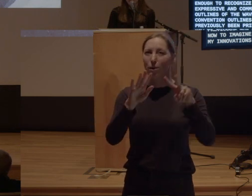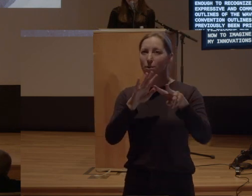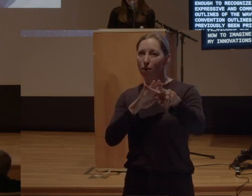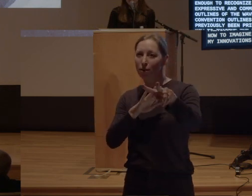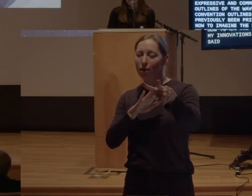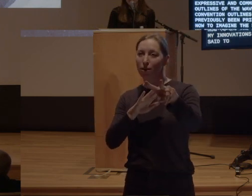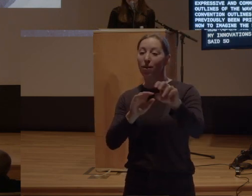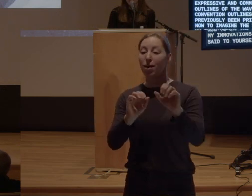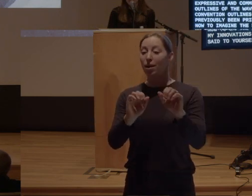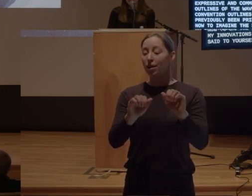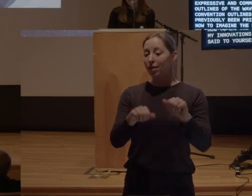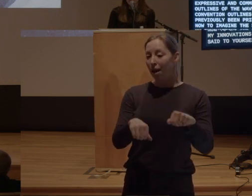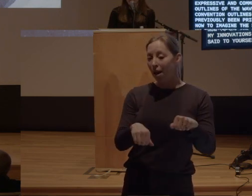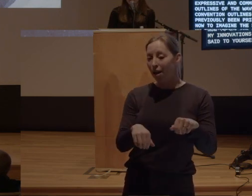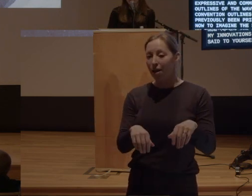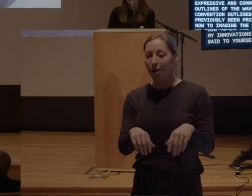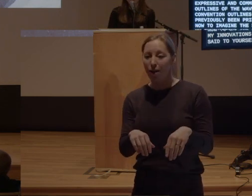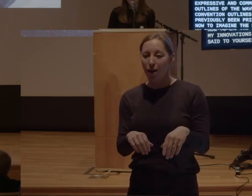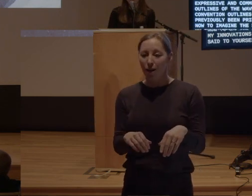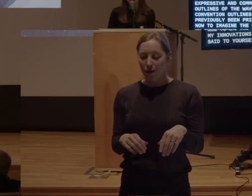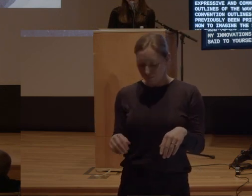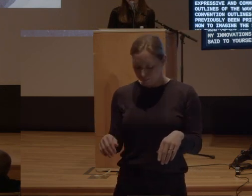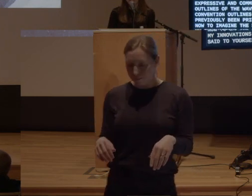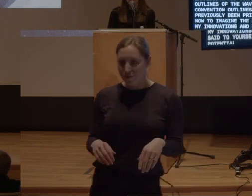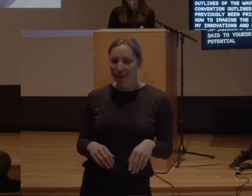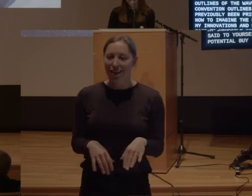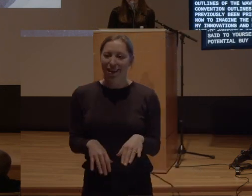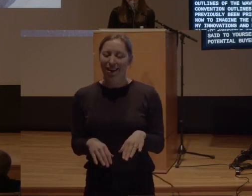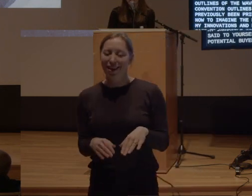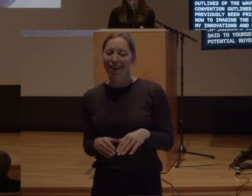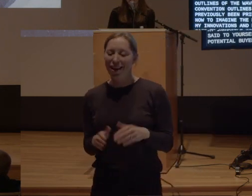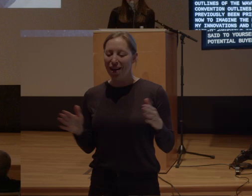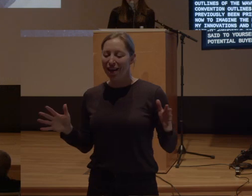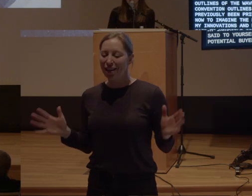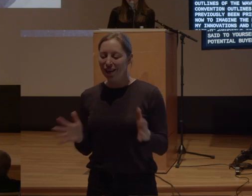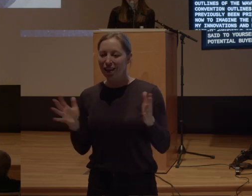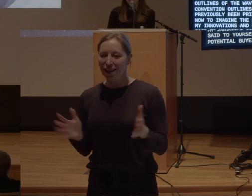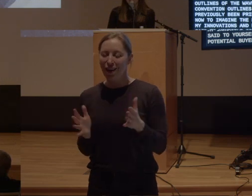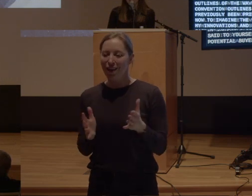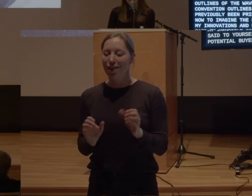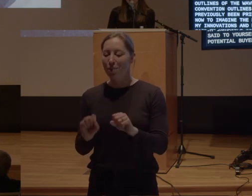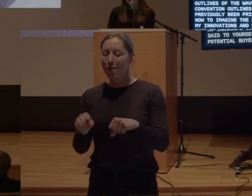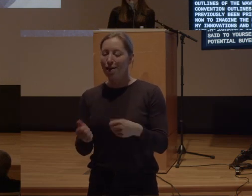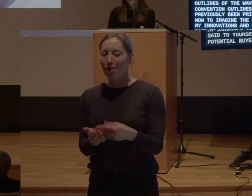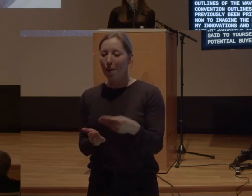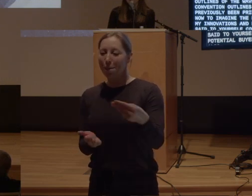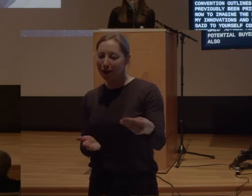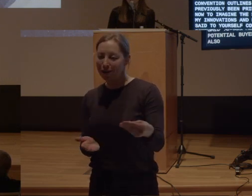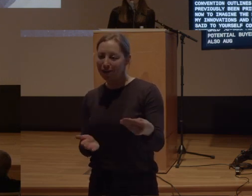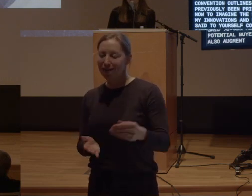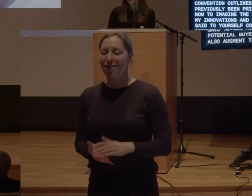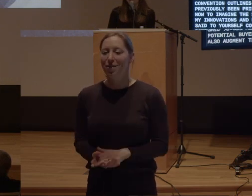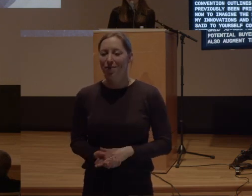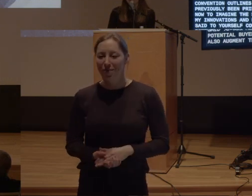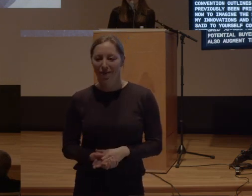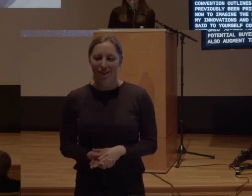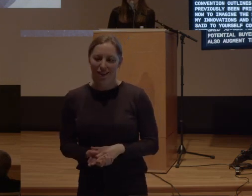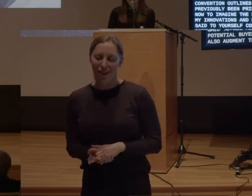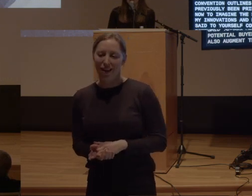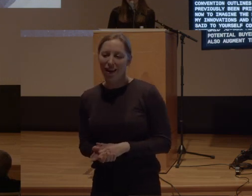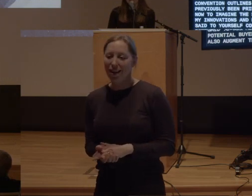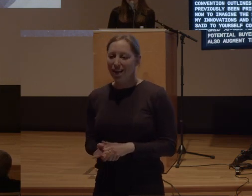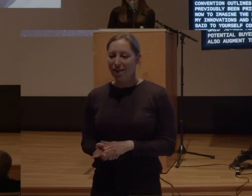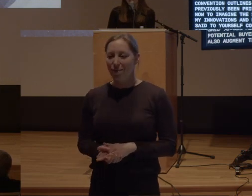to serve commercial ends by attracting potential buyers with their novel effects, they also augment the essential story of